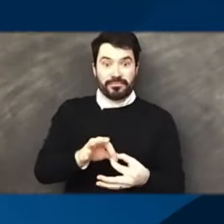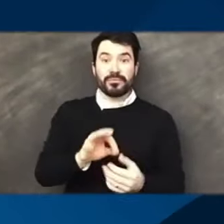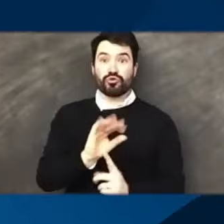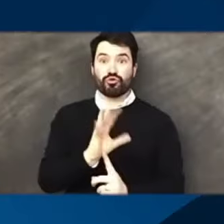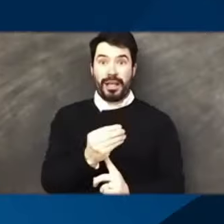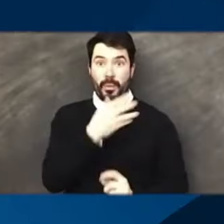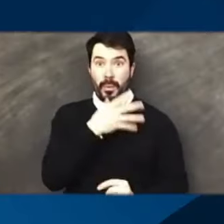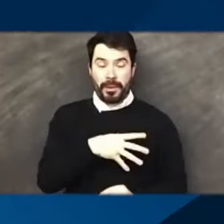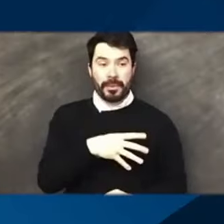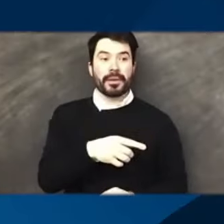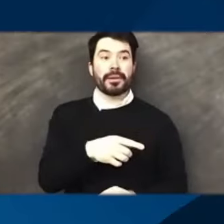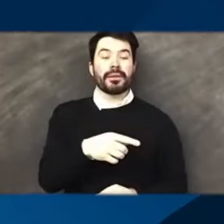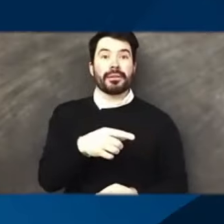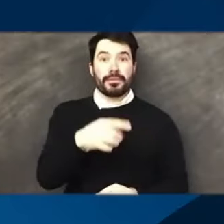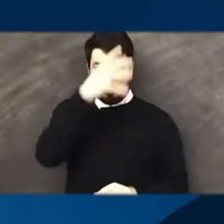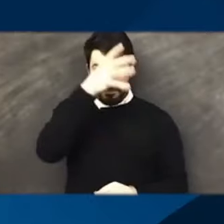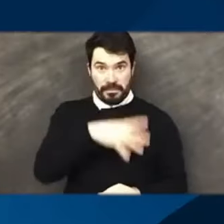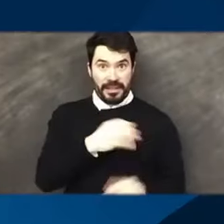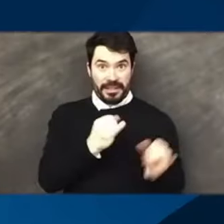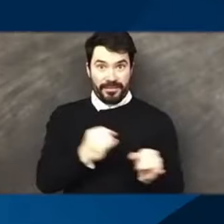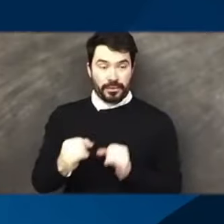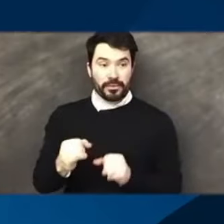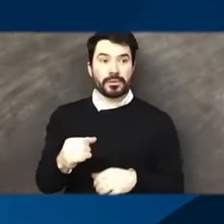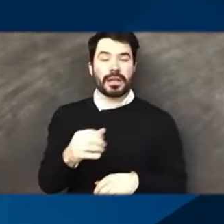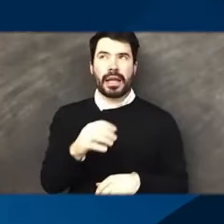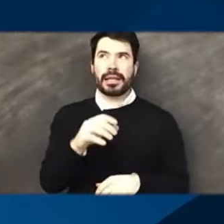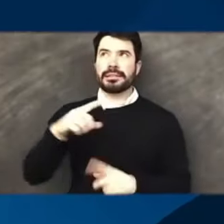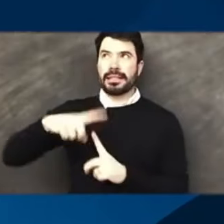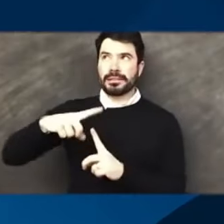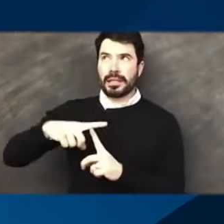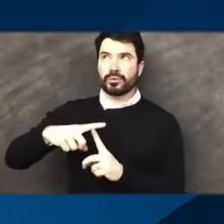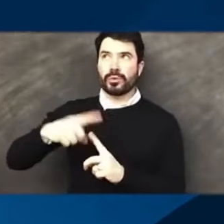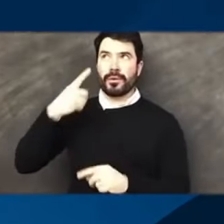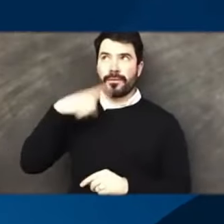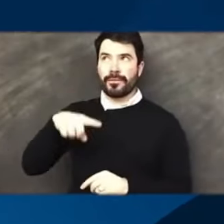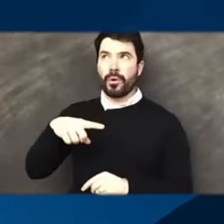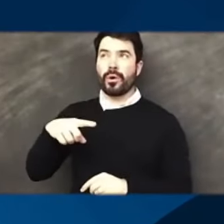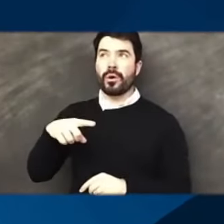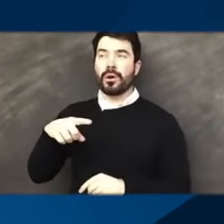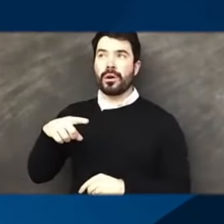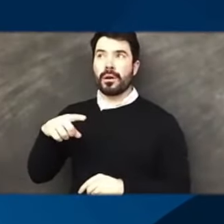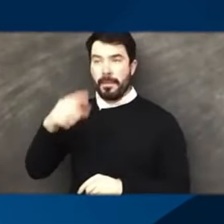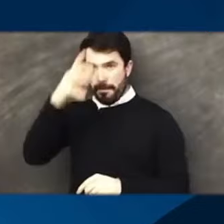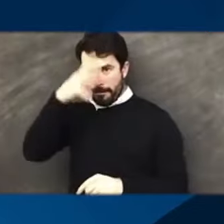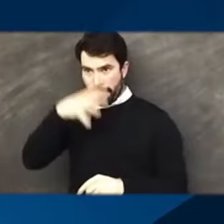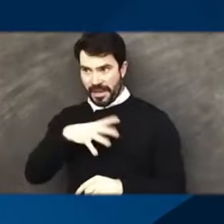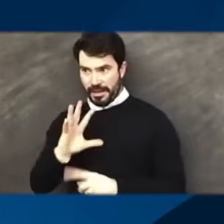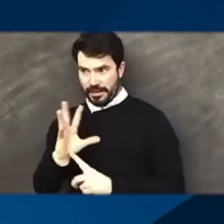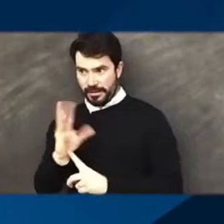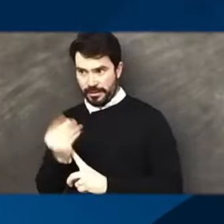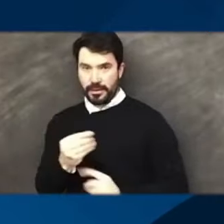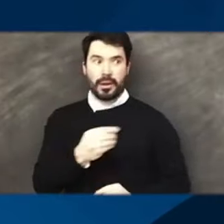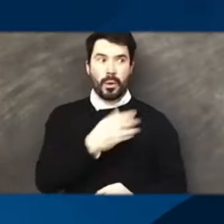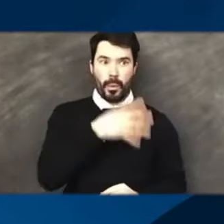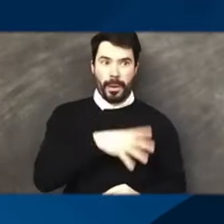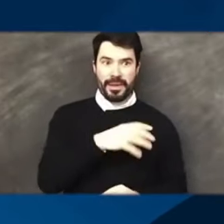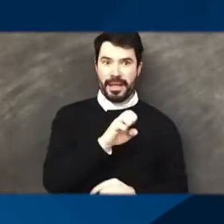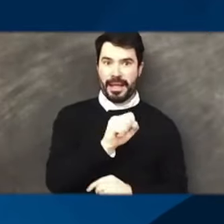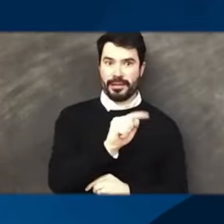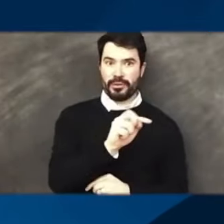case of transgender women and testosterone therapy for transgender men, may lead